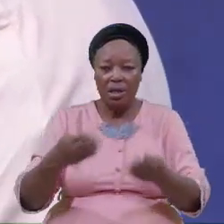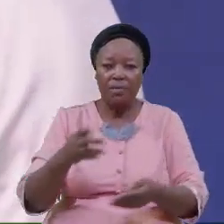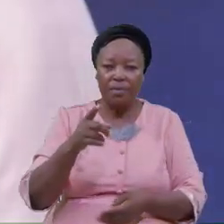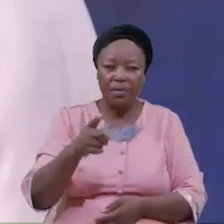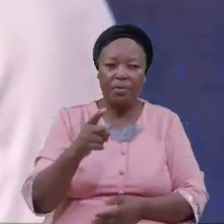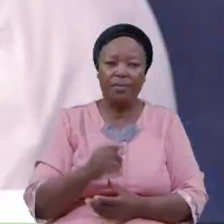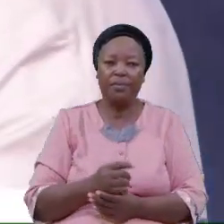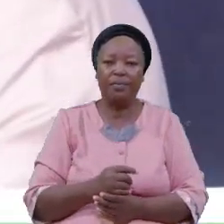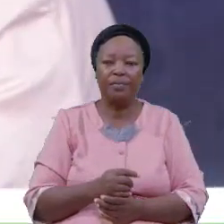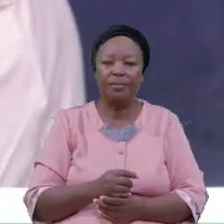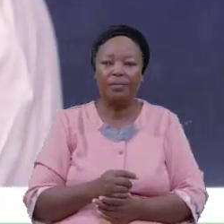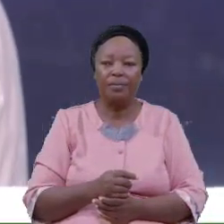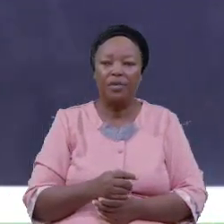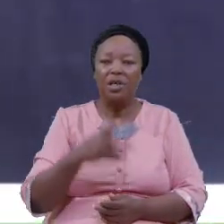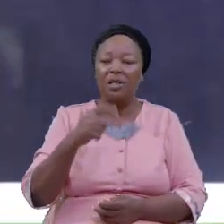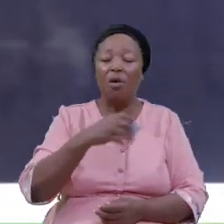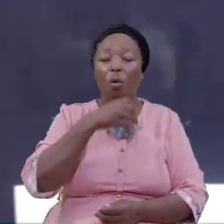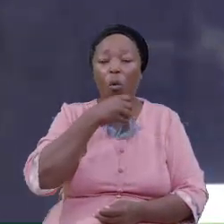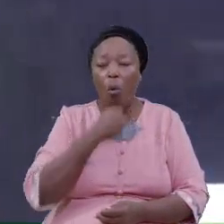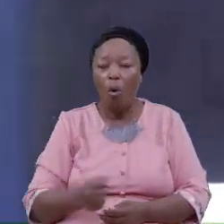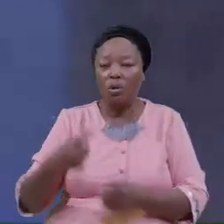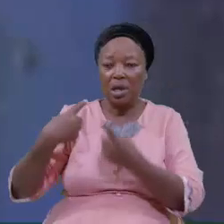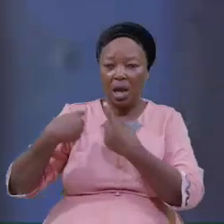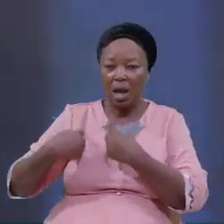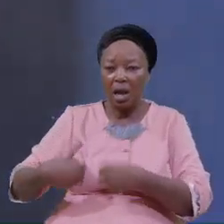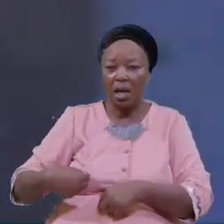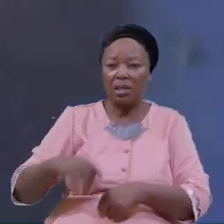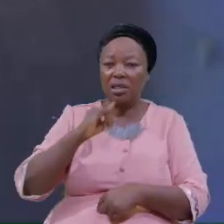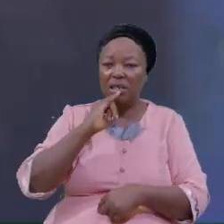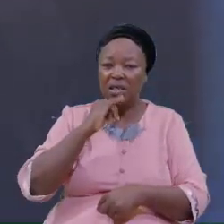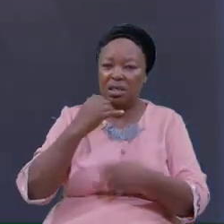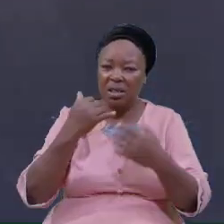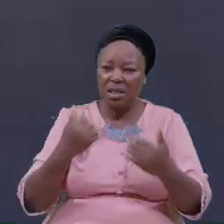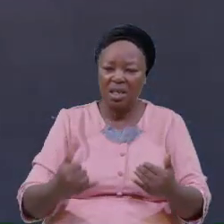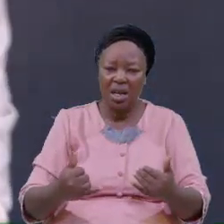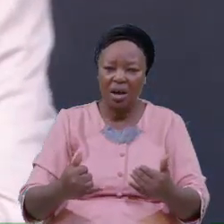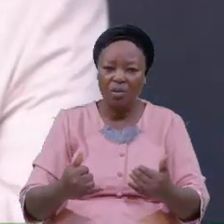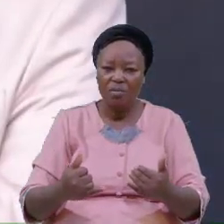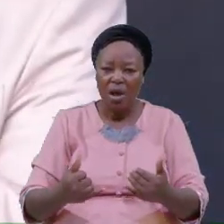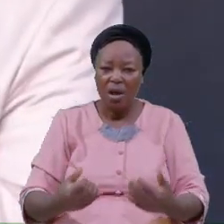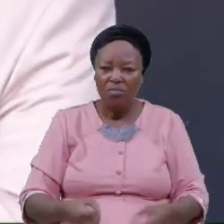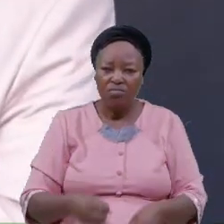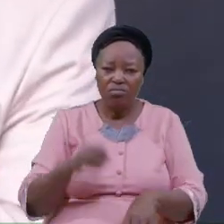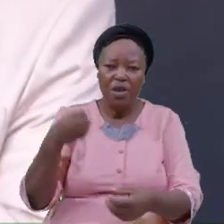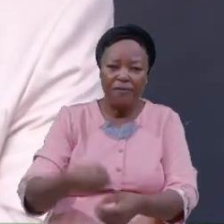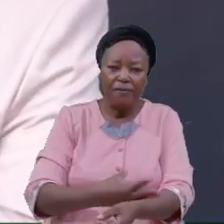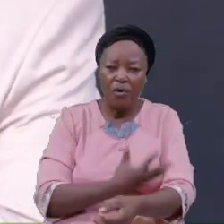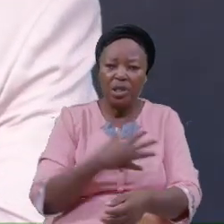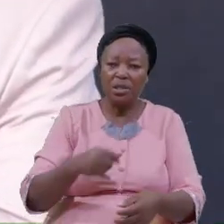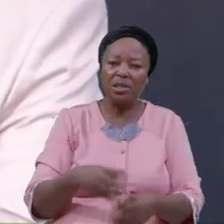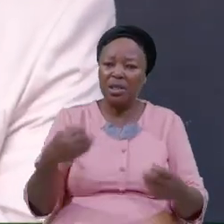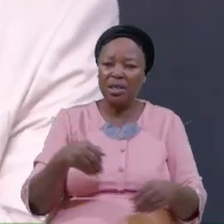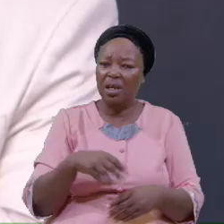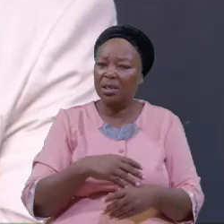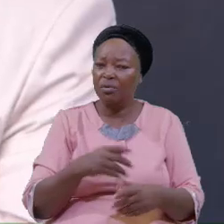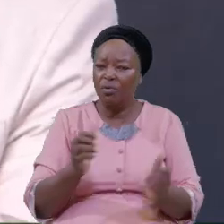The old heart is already influenced so permanently. It's like you're walking on the